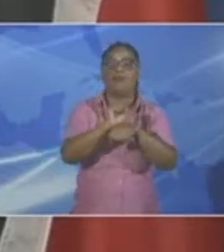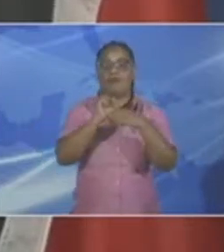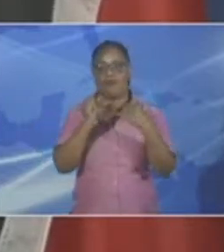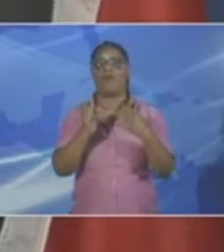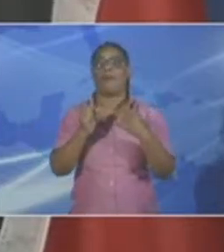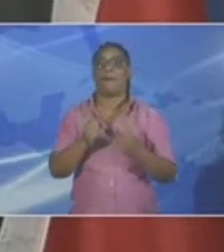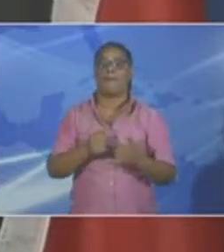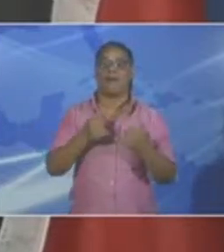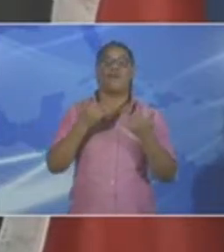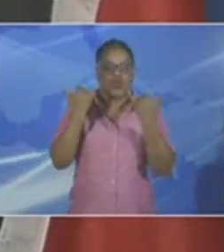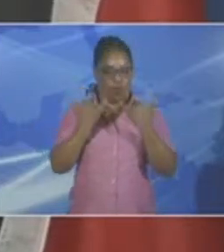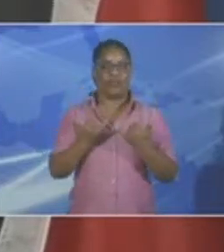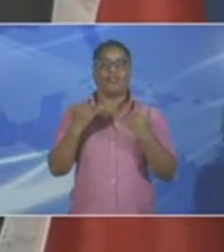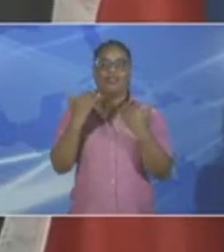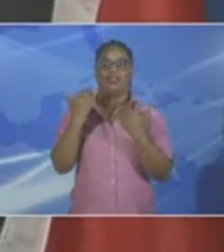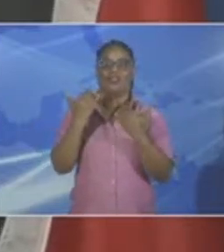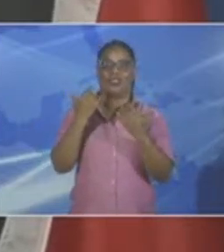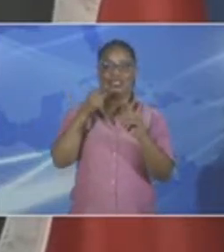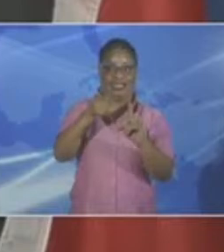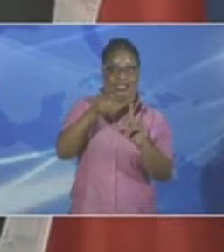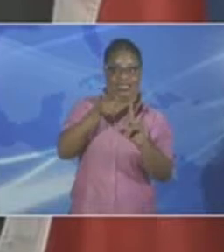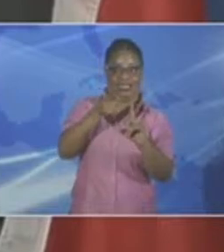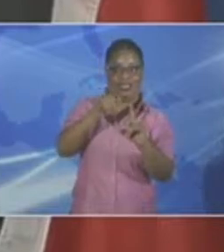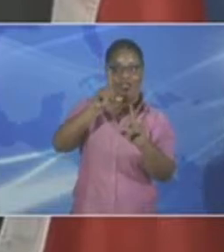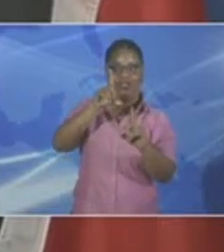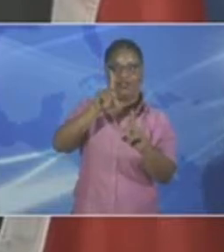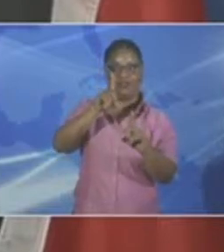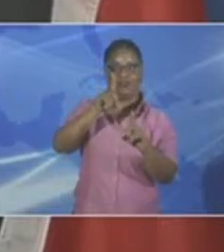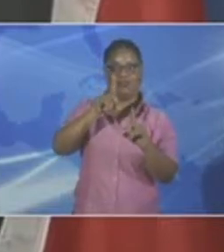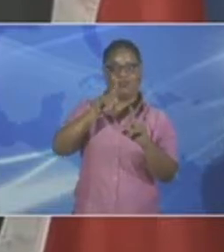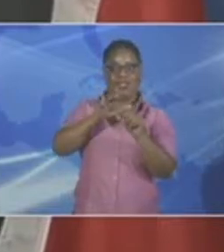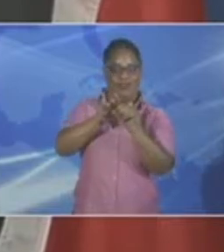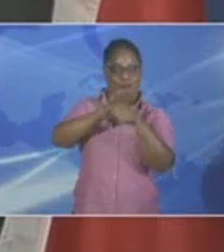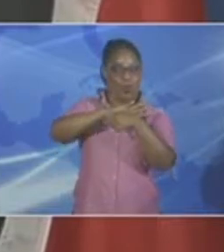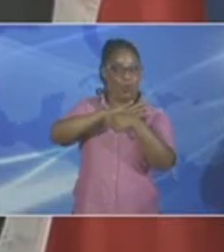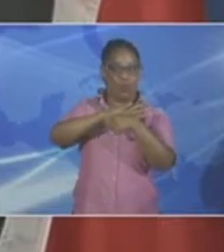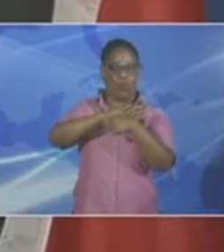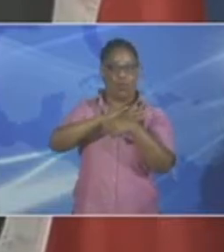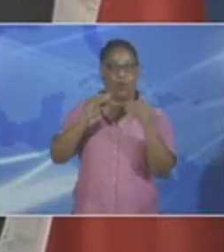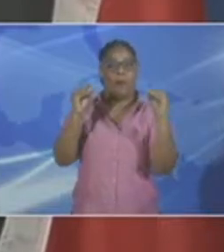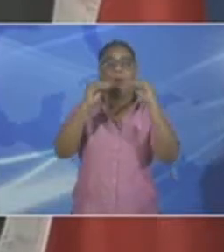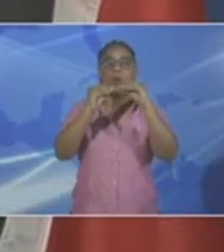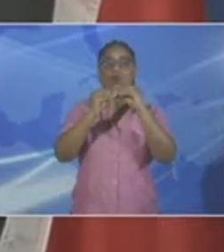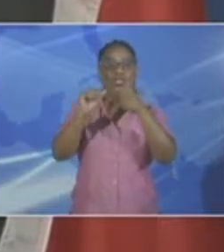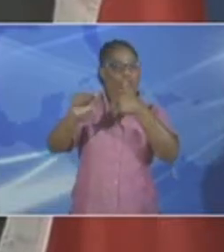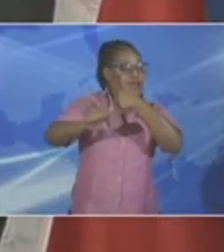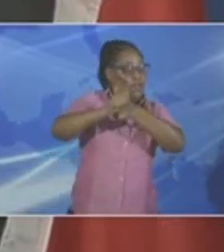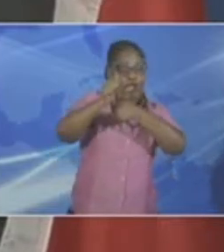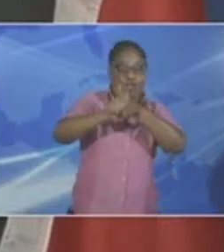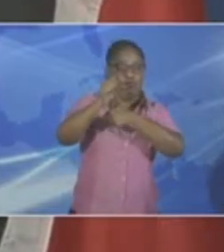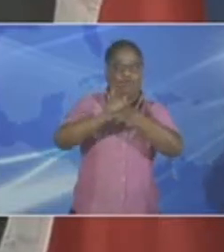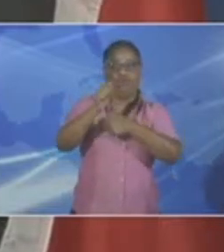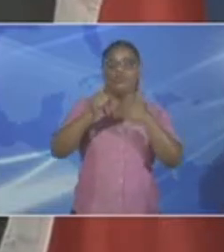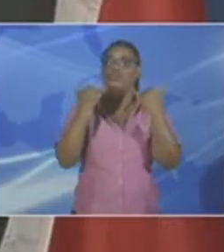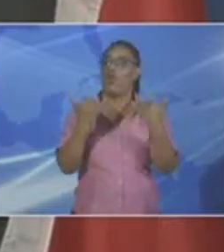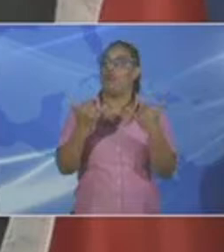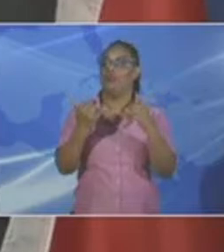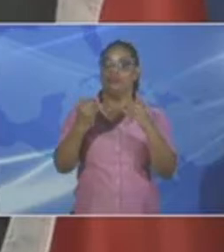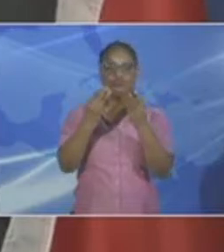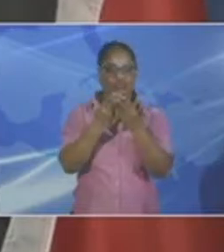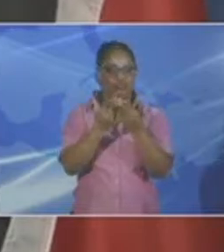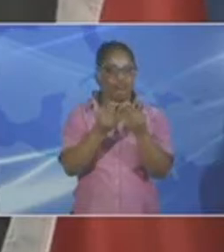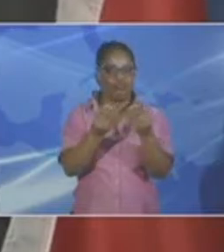different and far more dangerous. So we will put out a complete list of